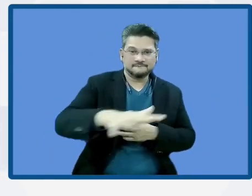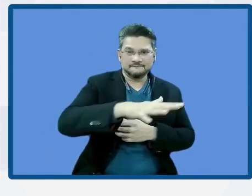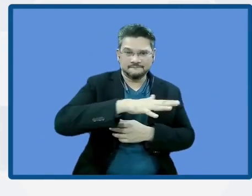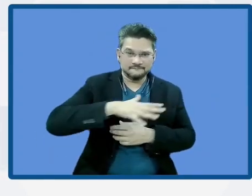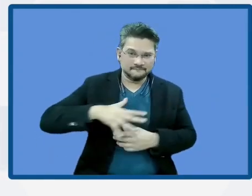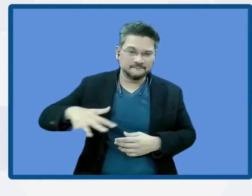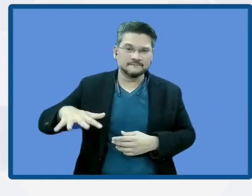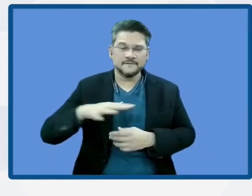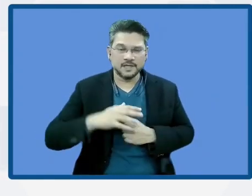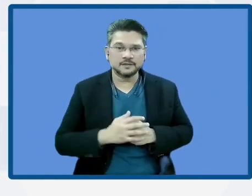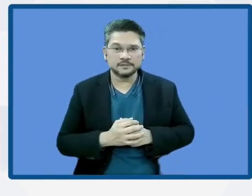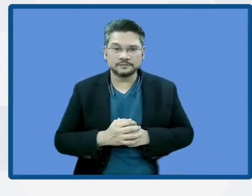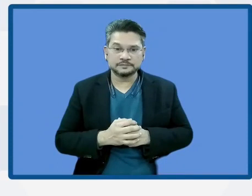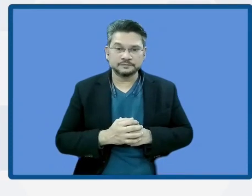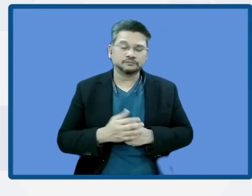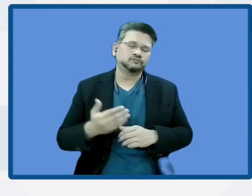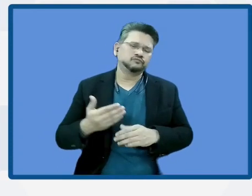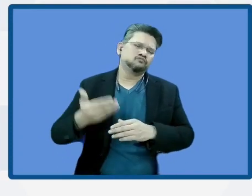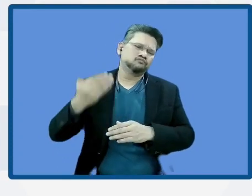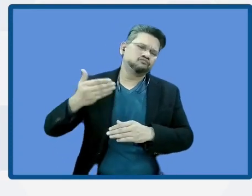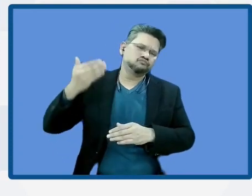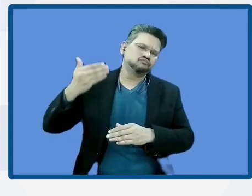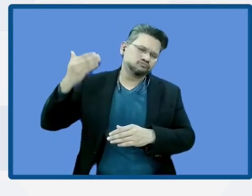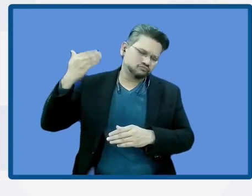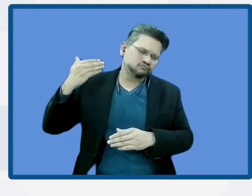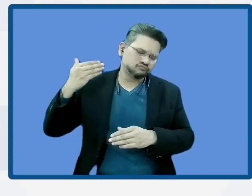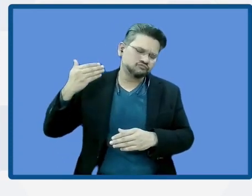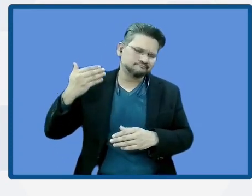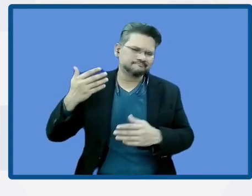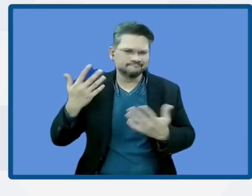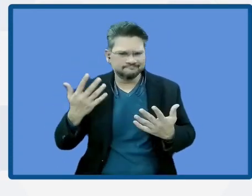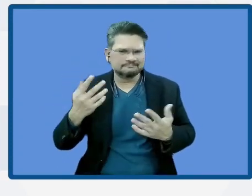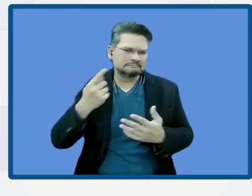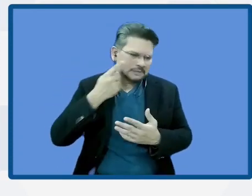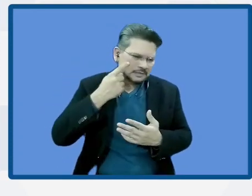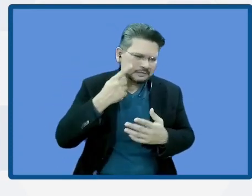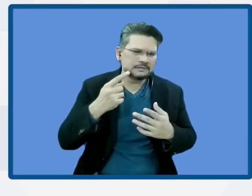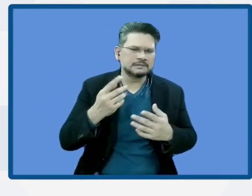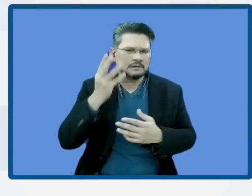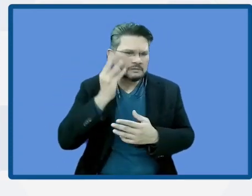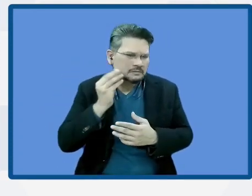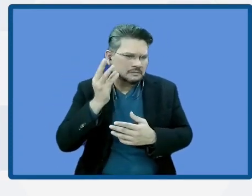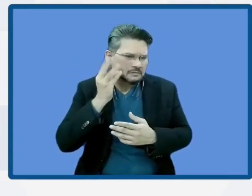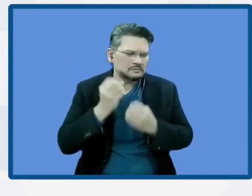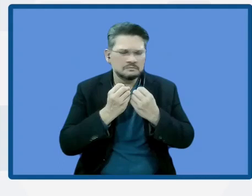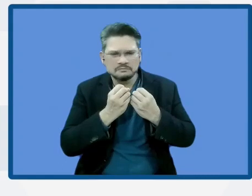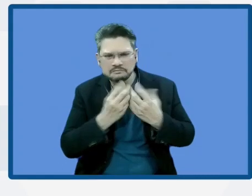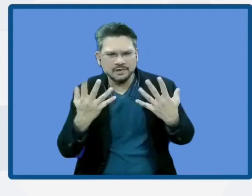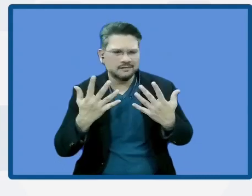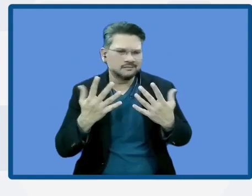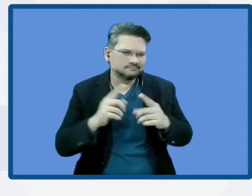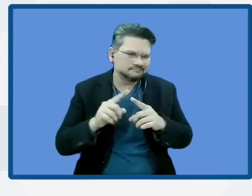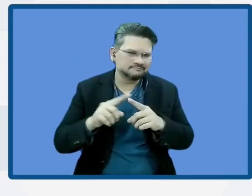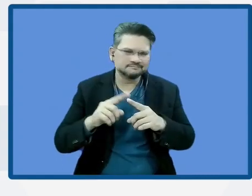In previous years, this has been an experience that came up time and time again, and we've been able to identify that one of the main line